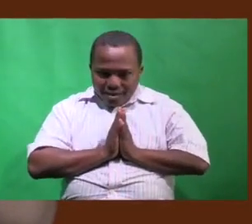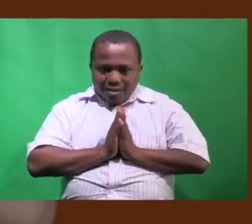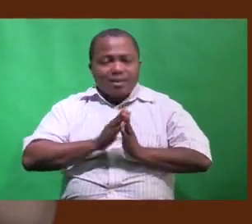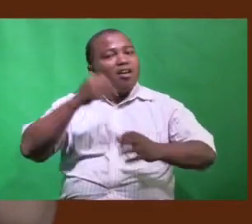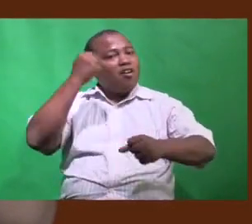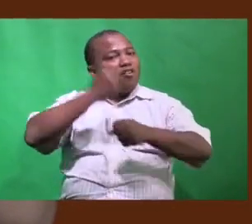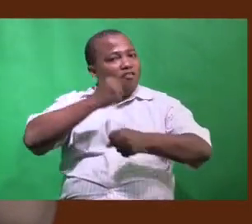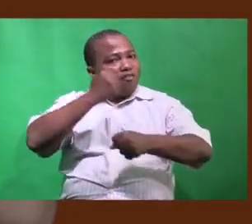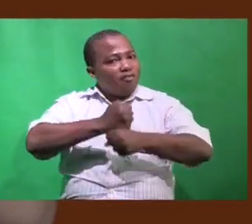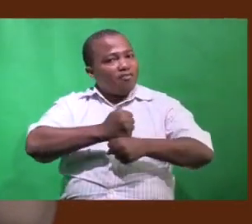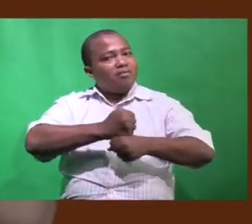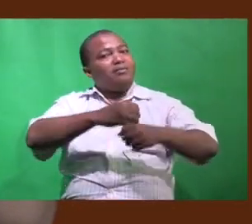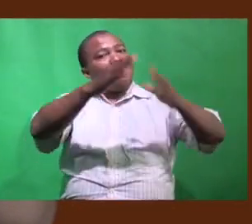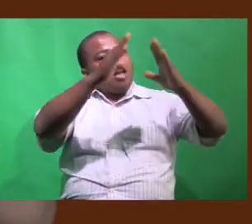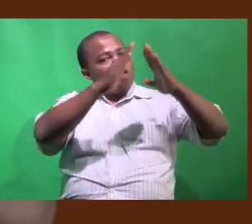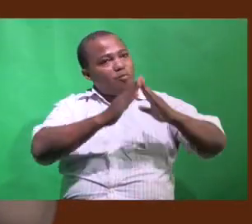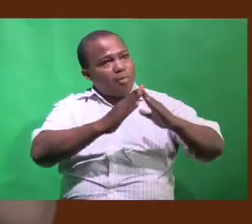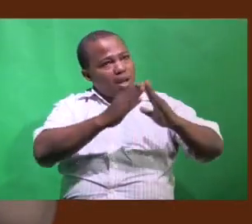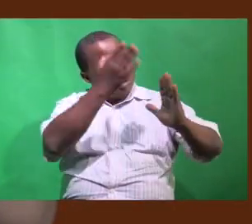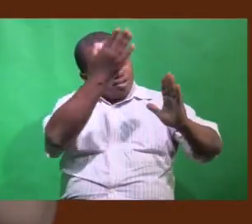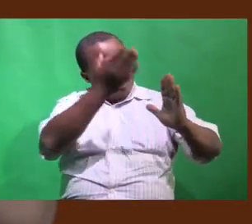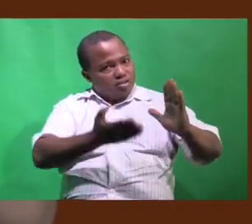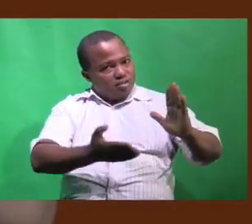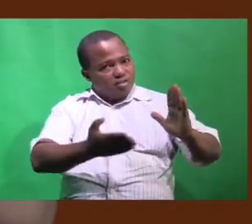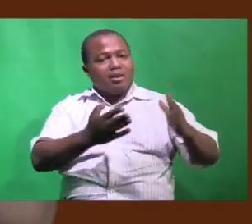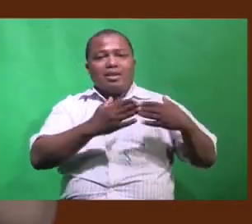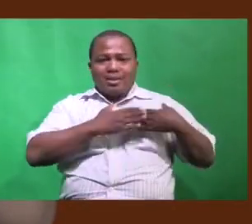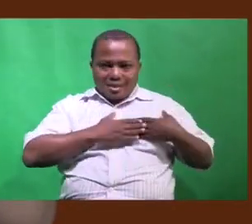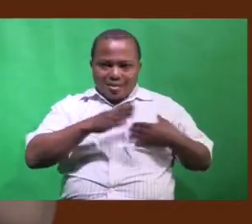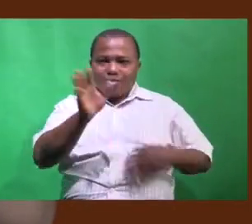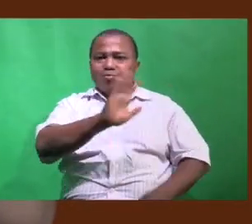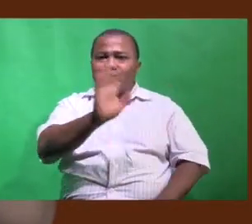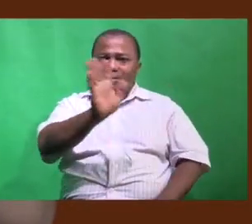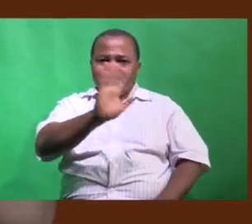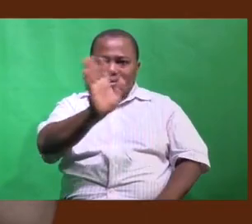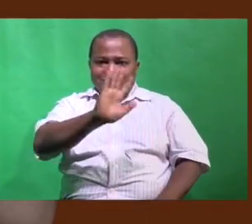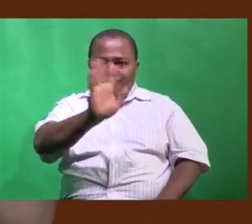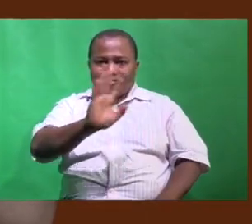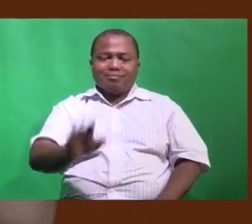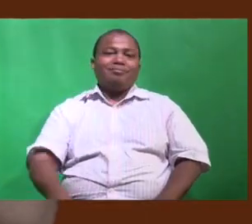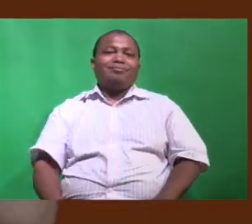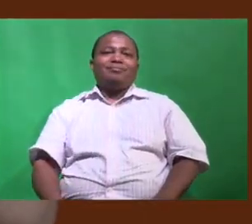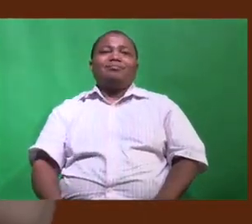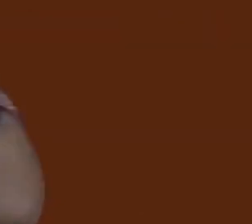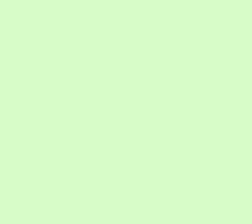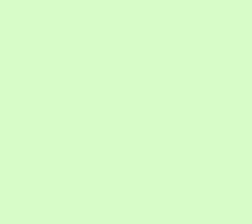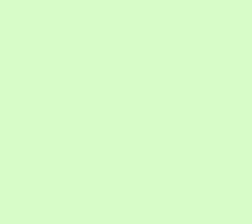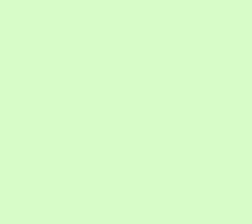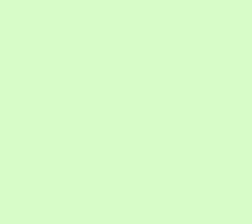Please do homework. Thank you. Bye-bye.